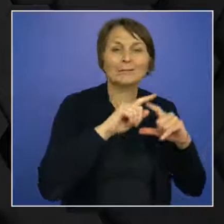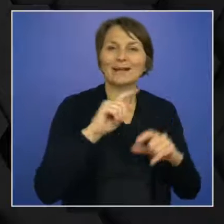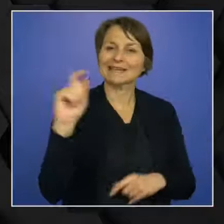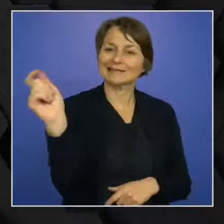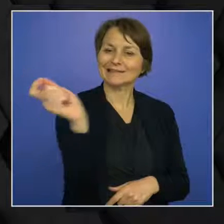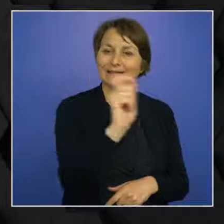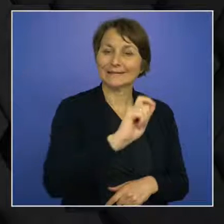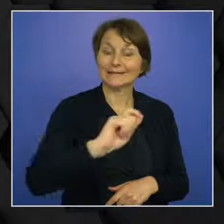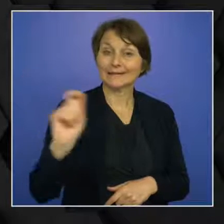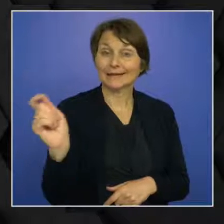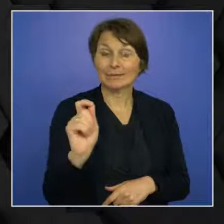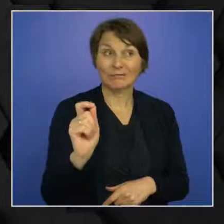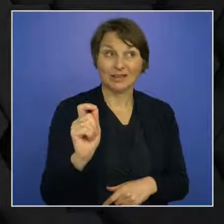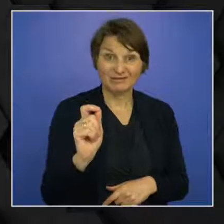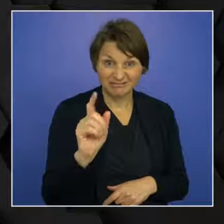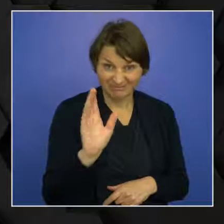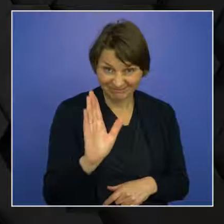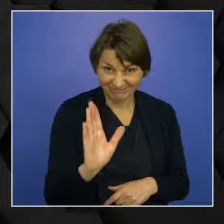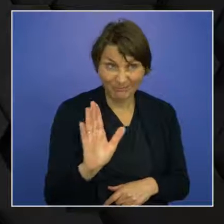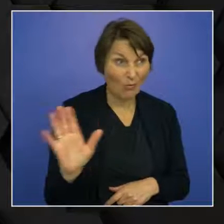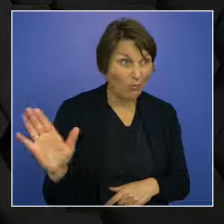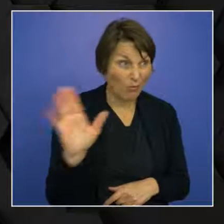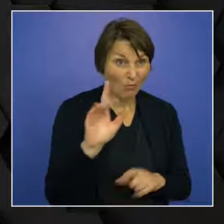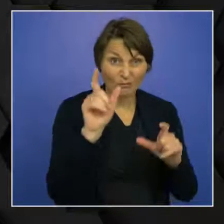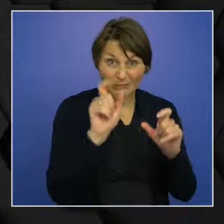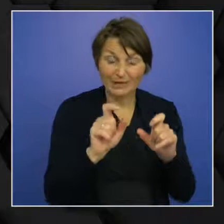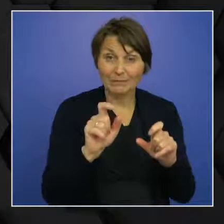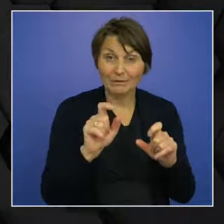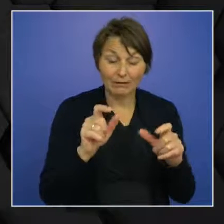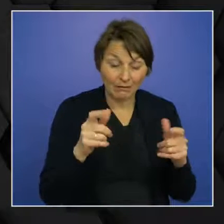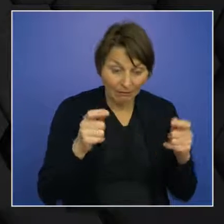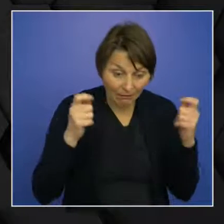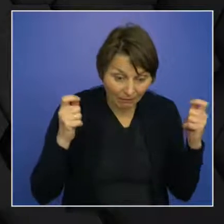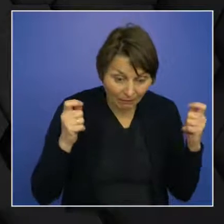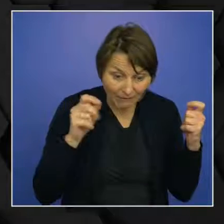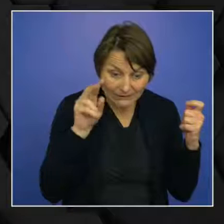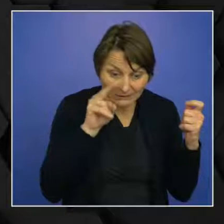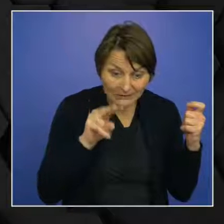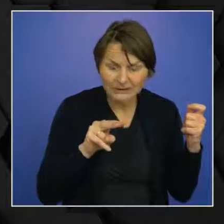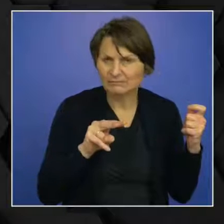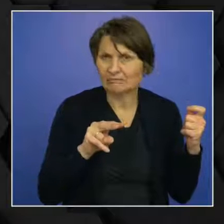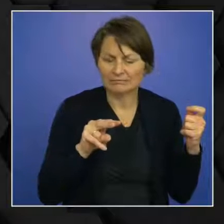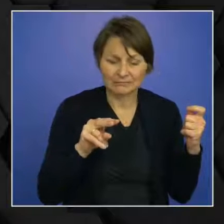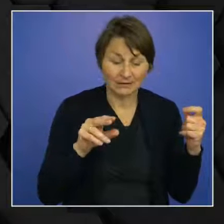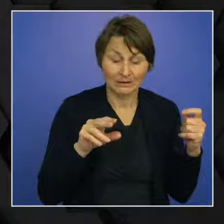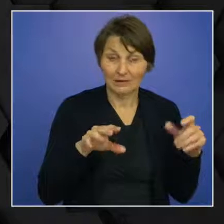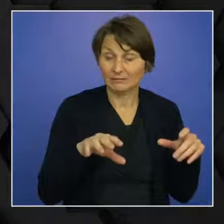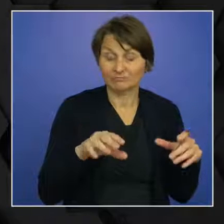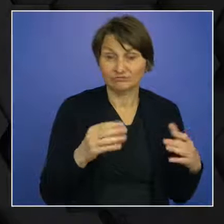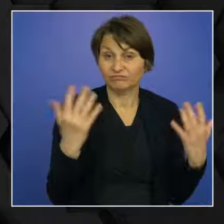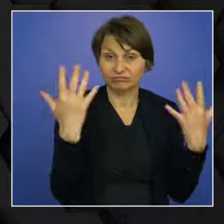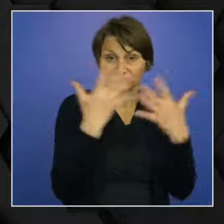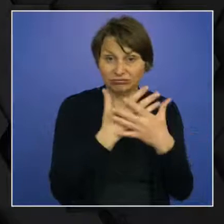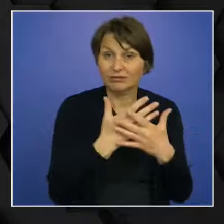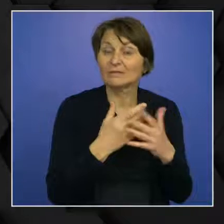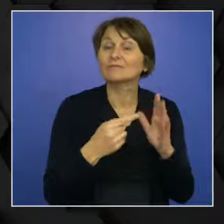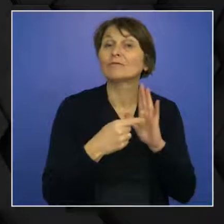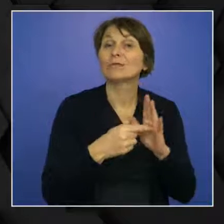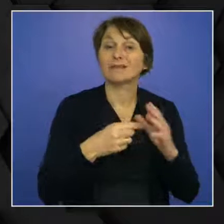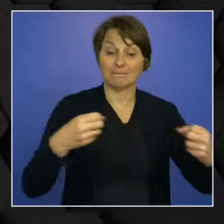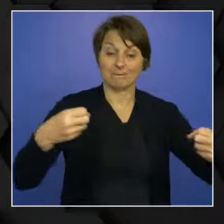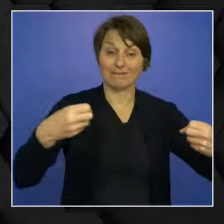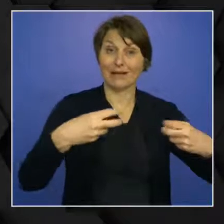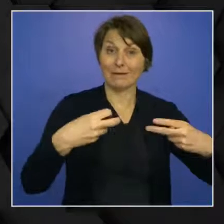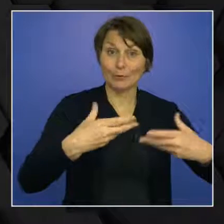humongous percentage of the world actually can't see it at all. And they have no idea what this says, because it might not be captioned, it may not